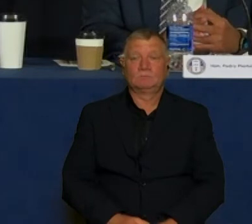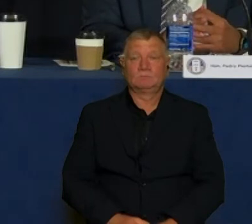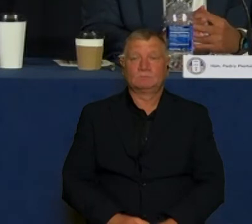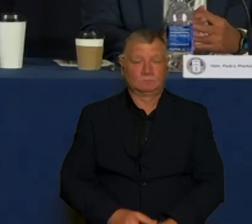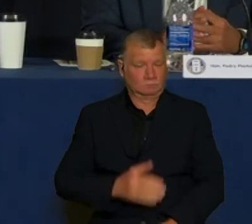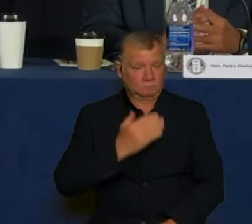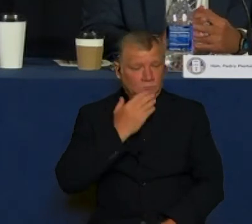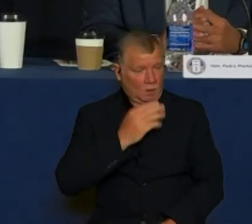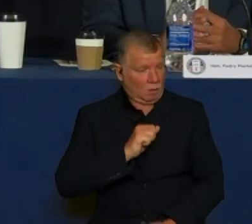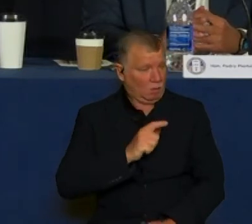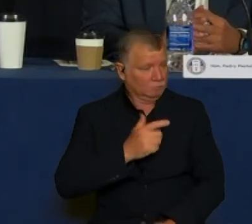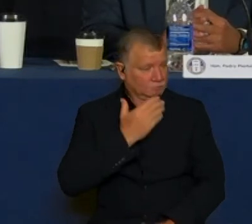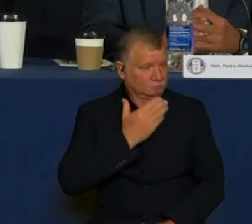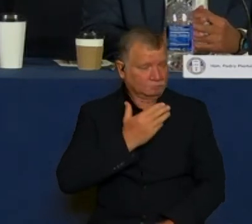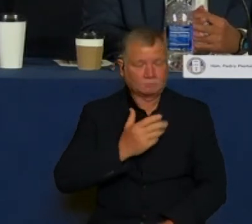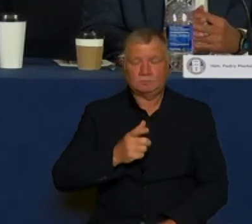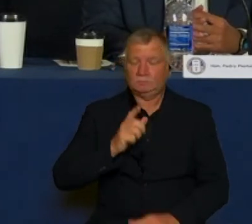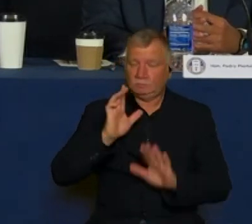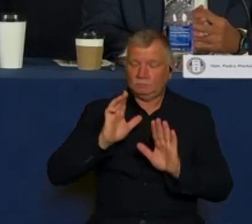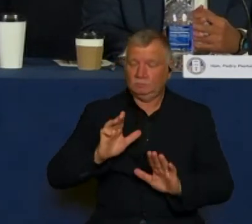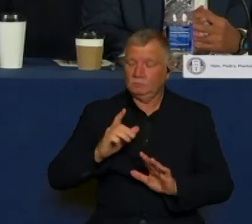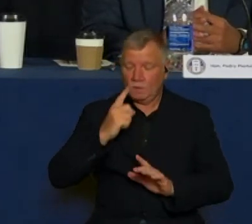Thanks again, y'all. It's really, really great and important work.